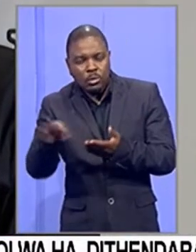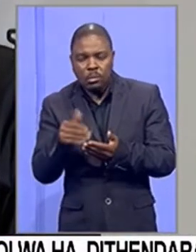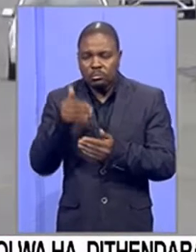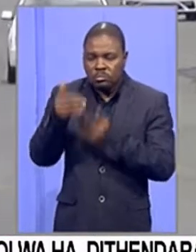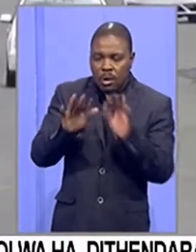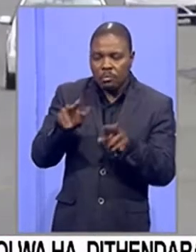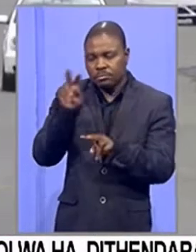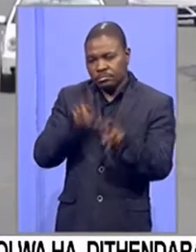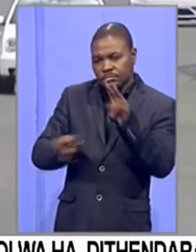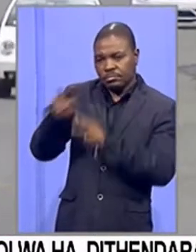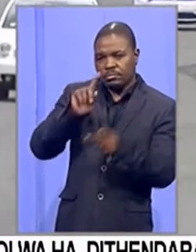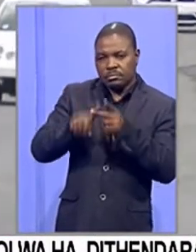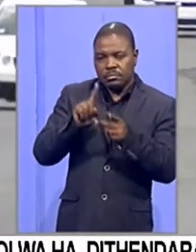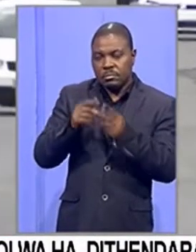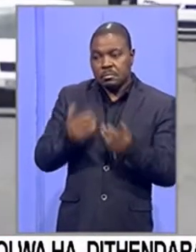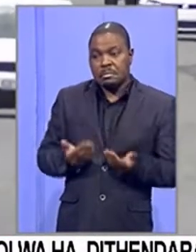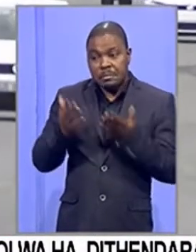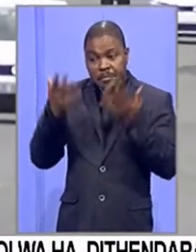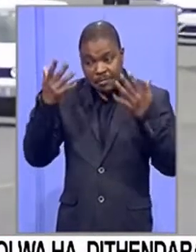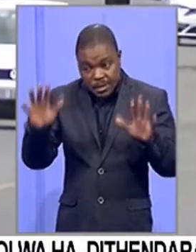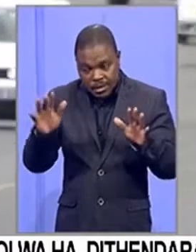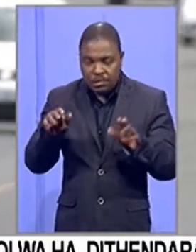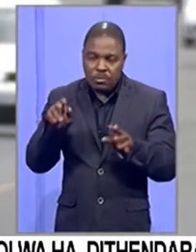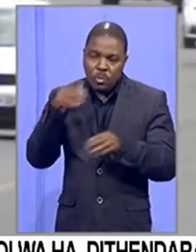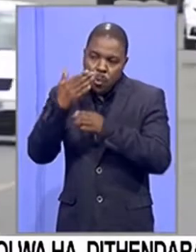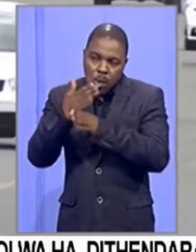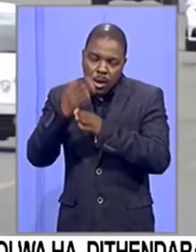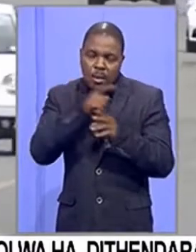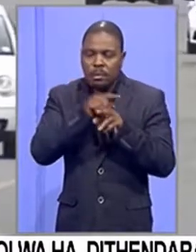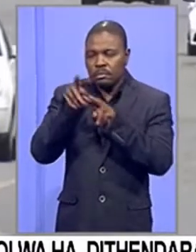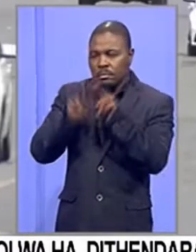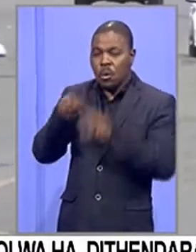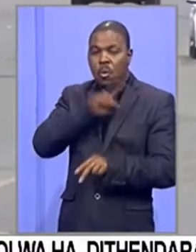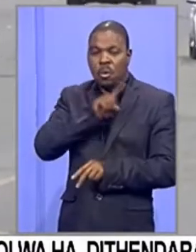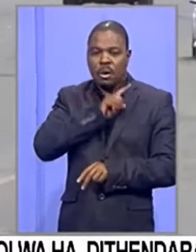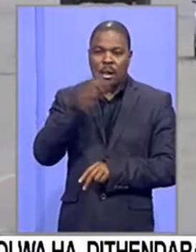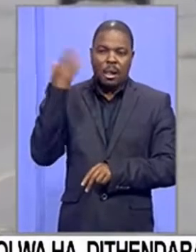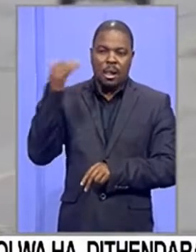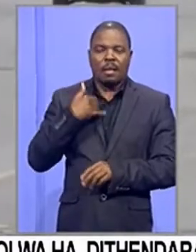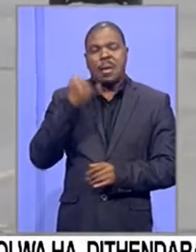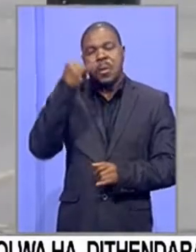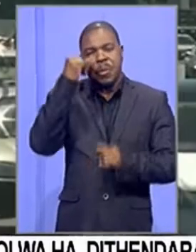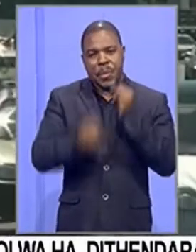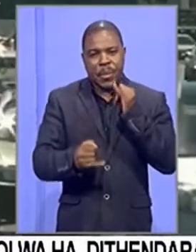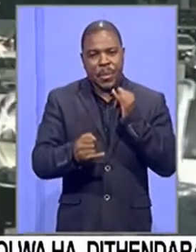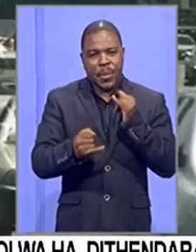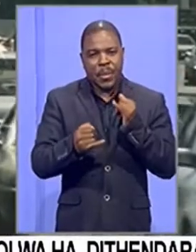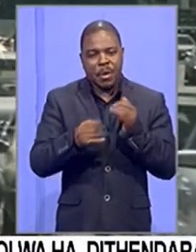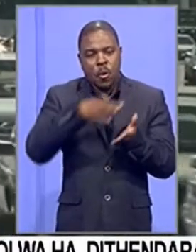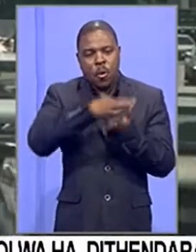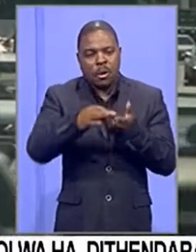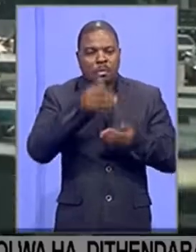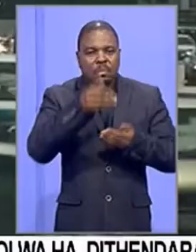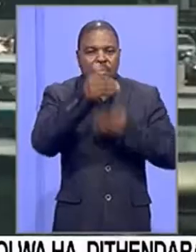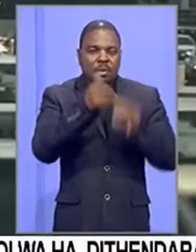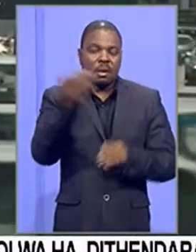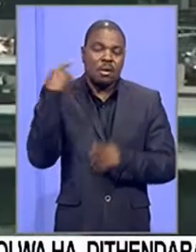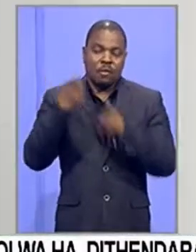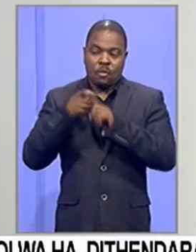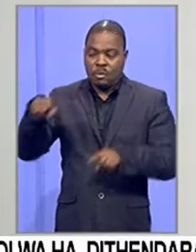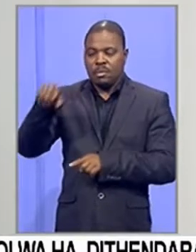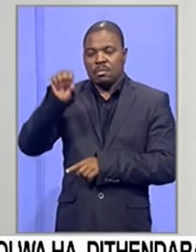lekola tswelopele ka mora kabo ya tsona. Sena se tla ka mora ho latela ha metjha e fosahetseng kabong ya dithendara e ileng ya etswa ke Sanral.